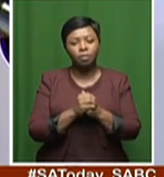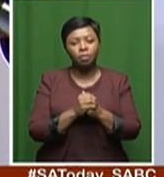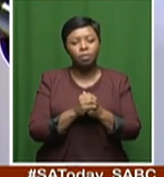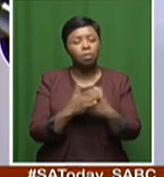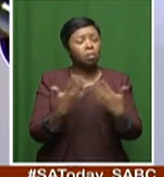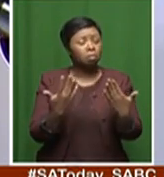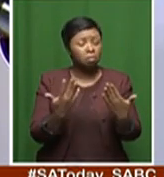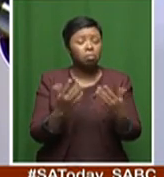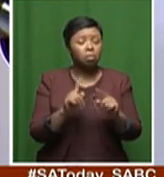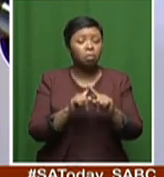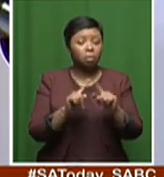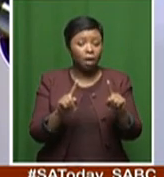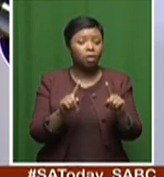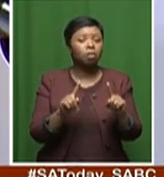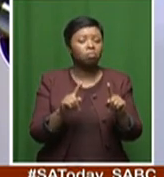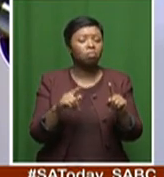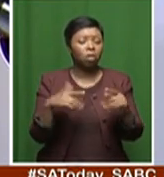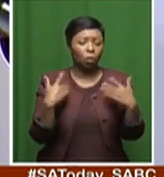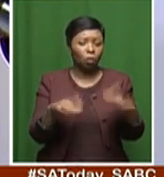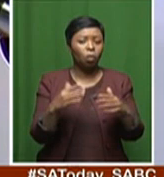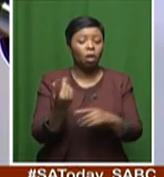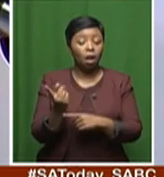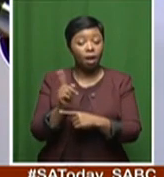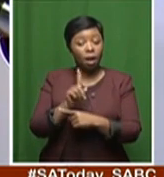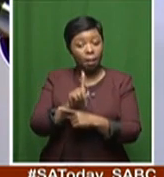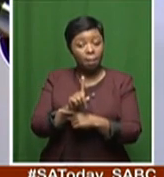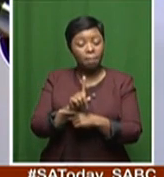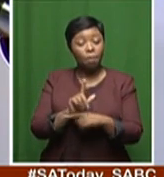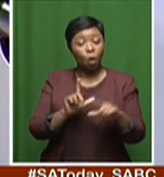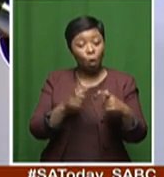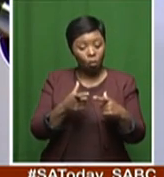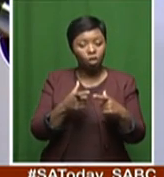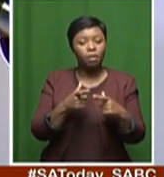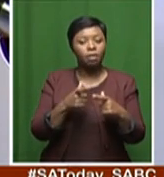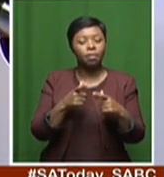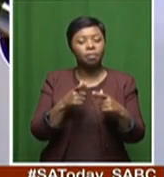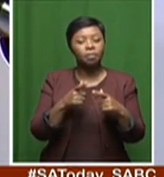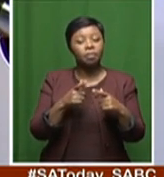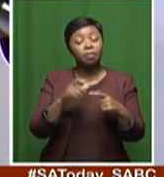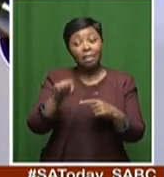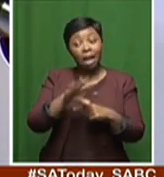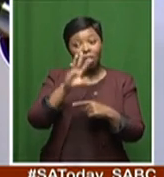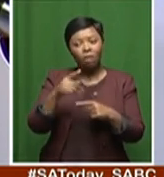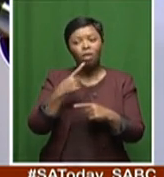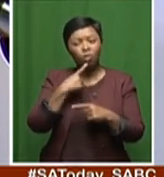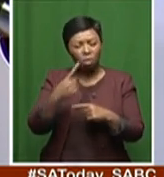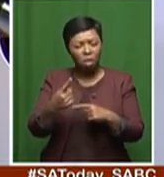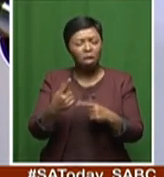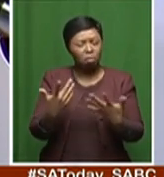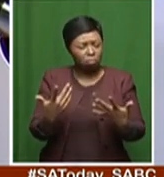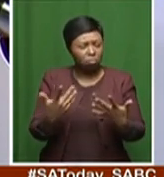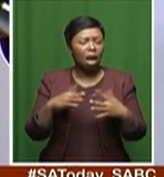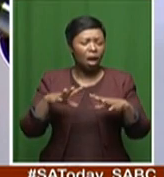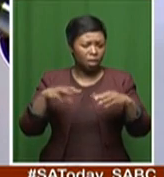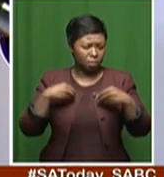to come to the commission and say to the nation, we may have gone wrong somewhere, but we